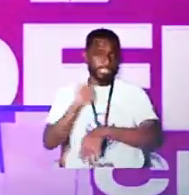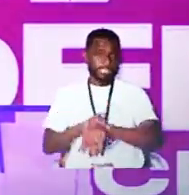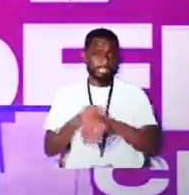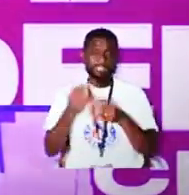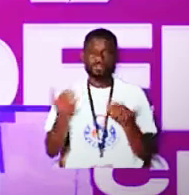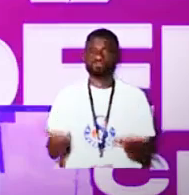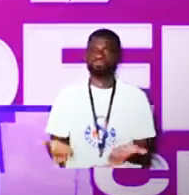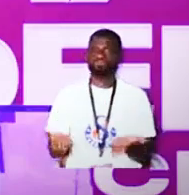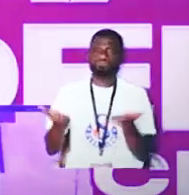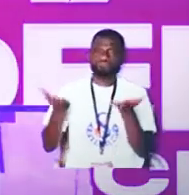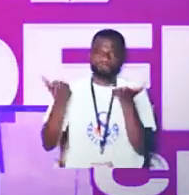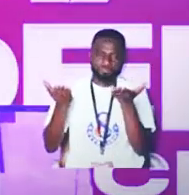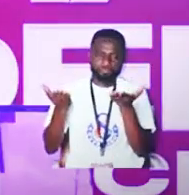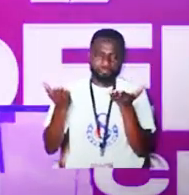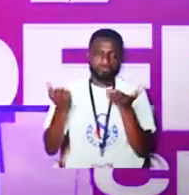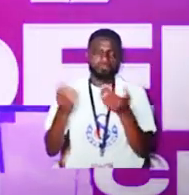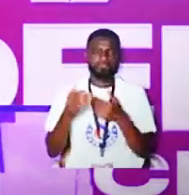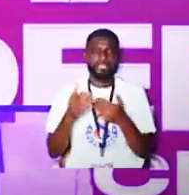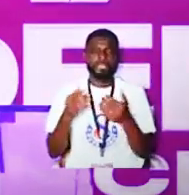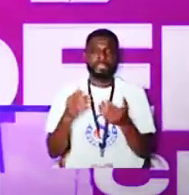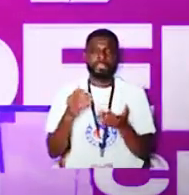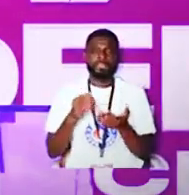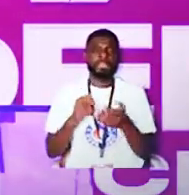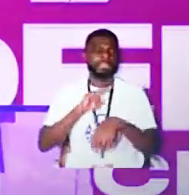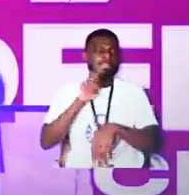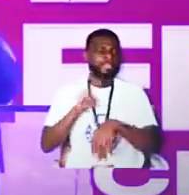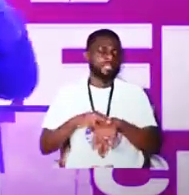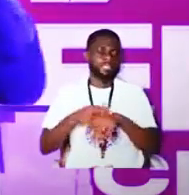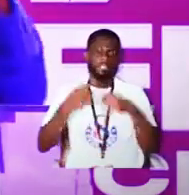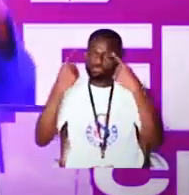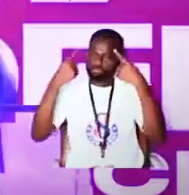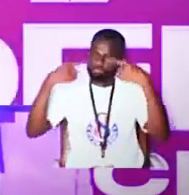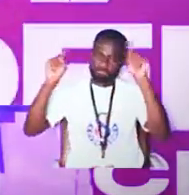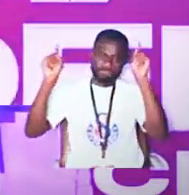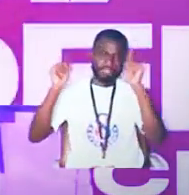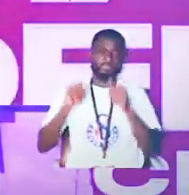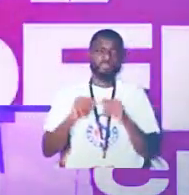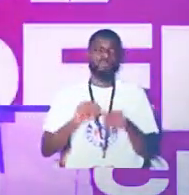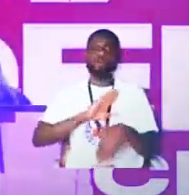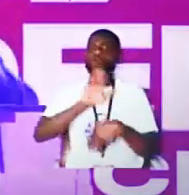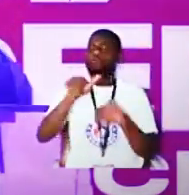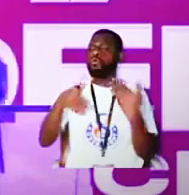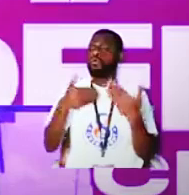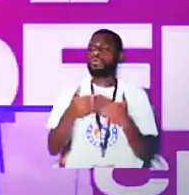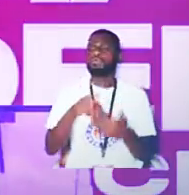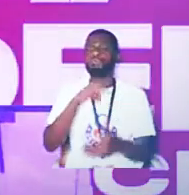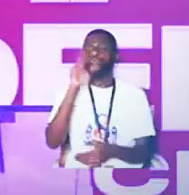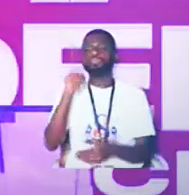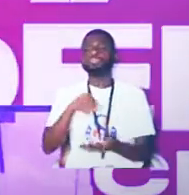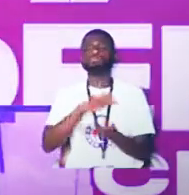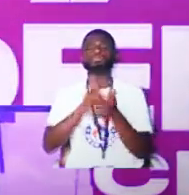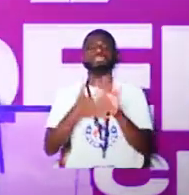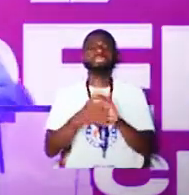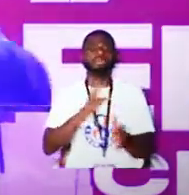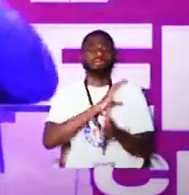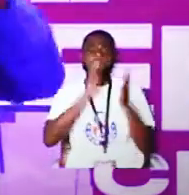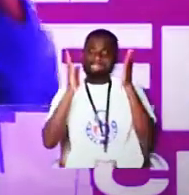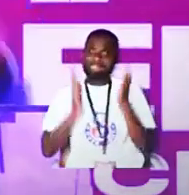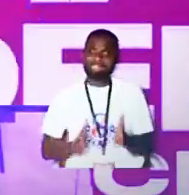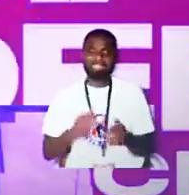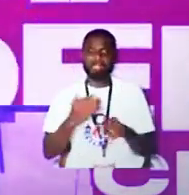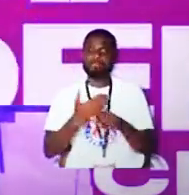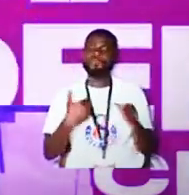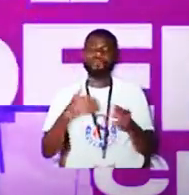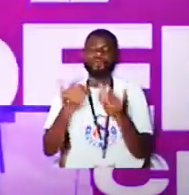exalted. The nation will be exalted. All of us don't need to be Christians before Ghana is blessed. You can even